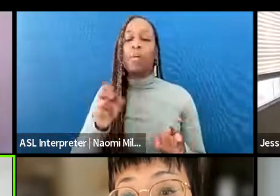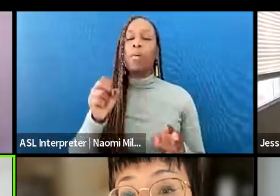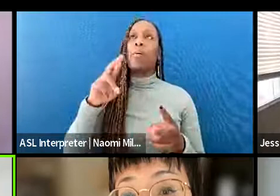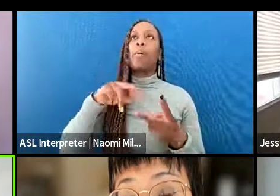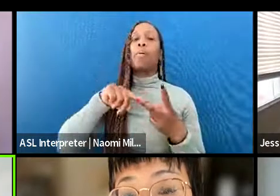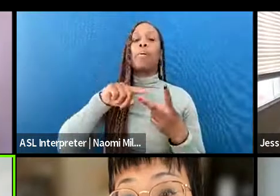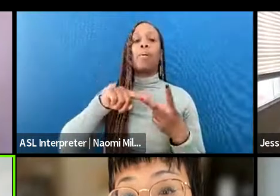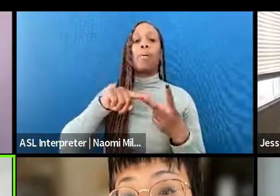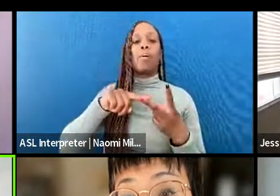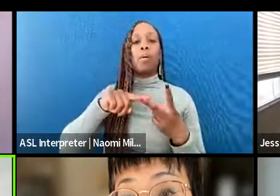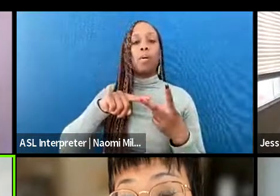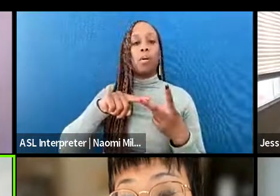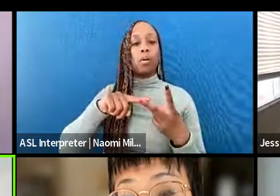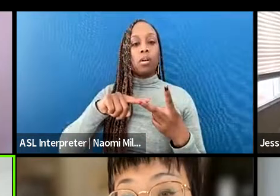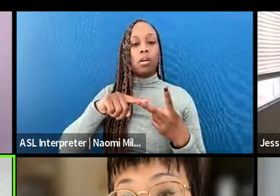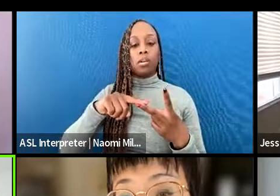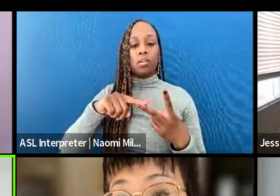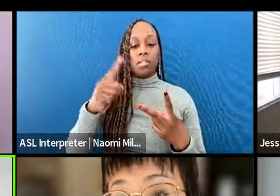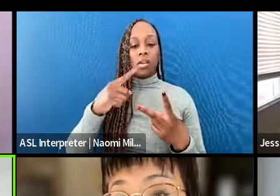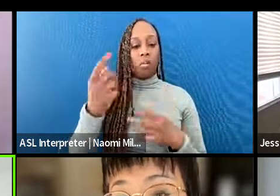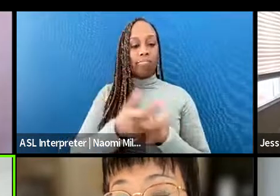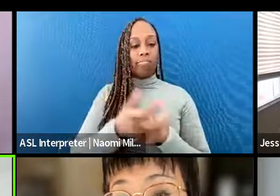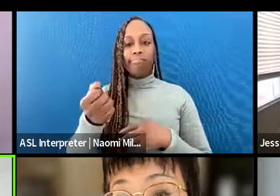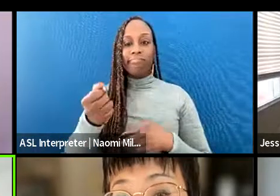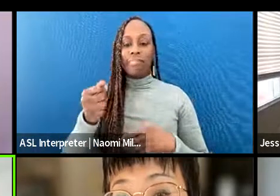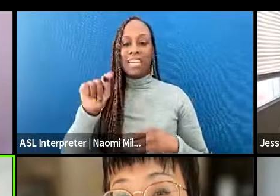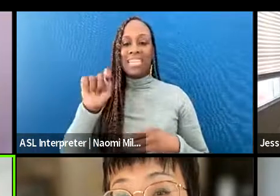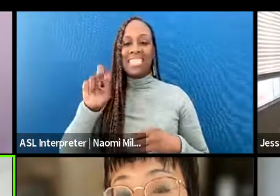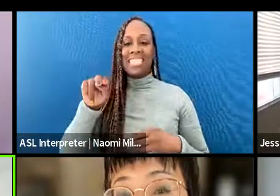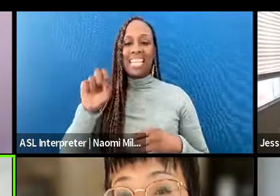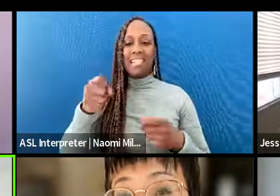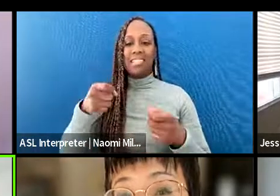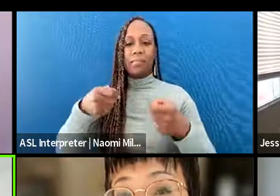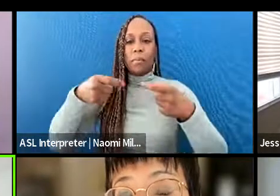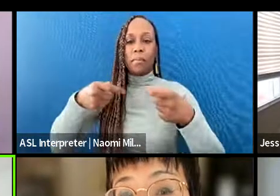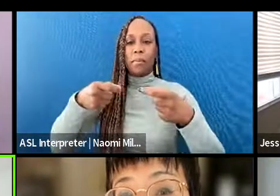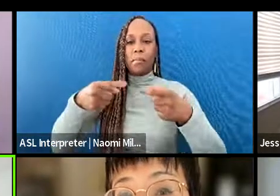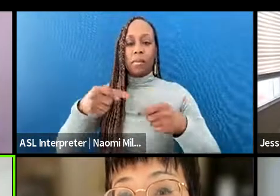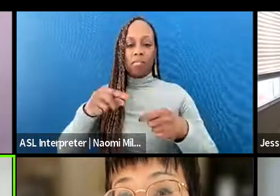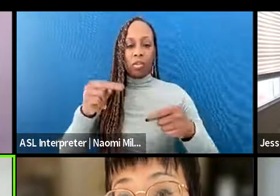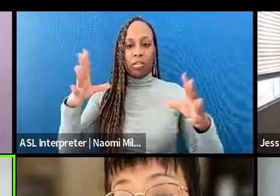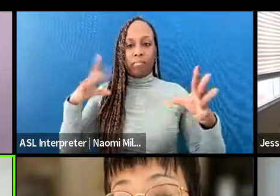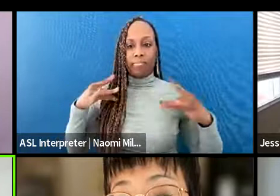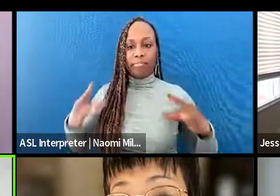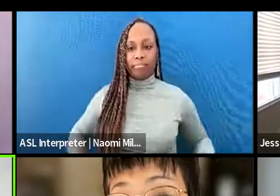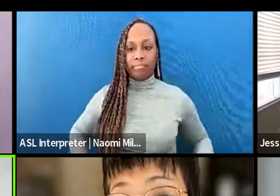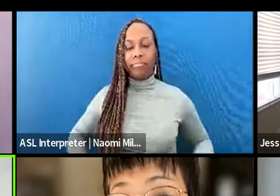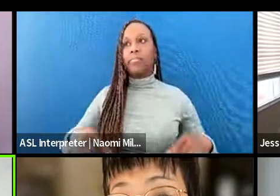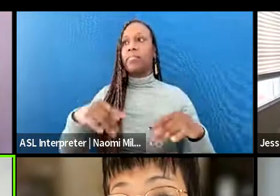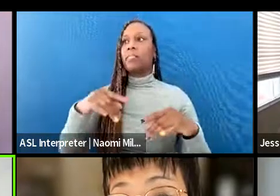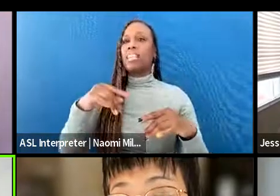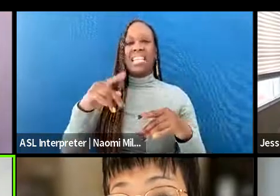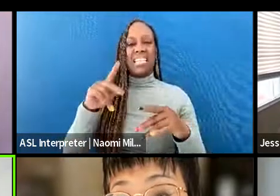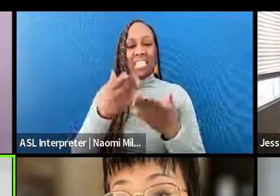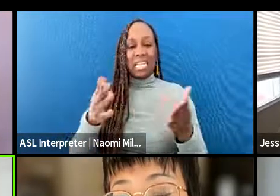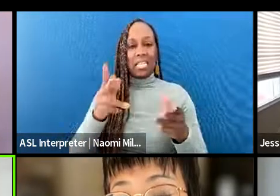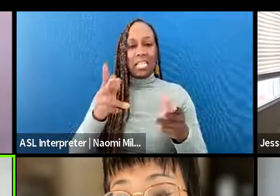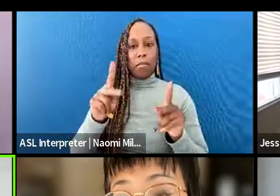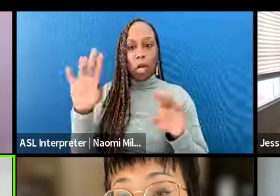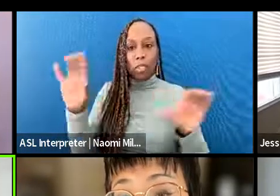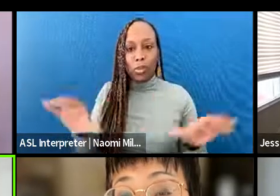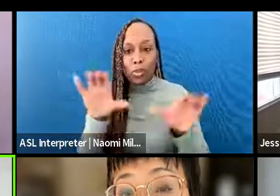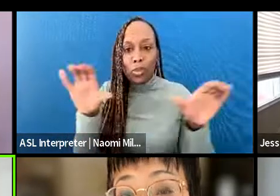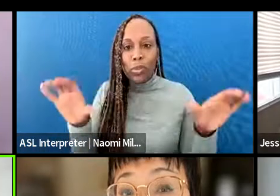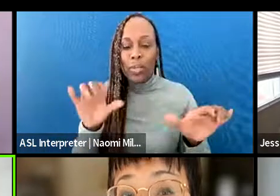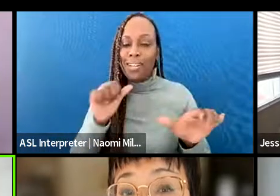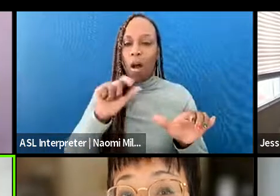someone pulling out a TENS unit, putting it on. It's the things that people are doing, not just